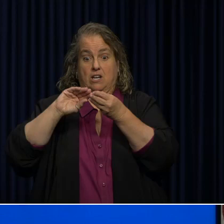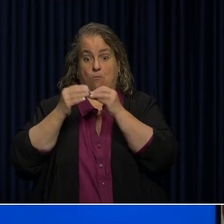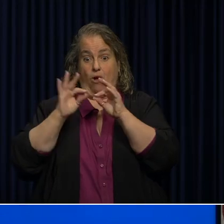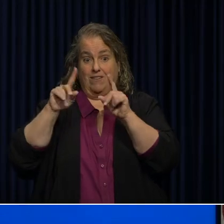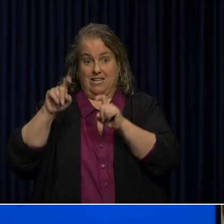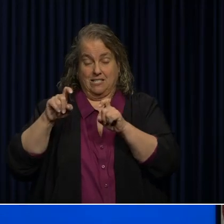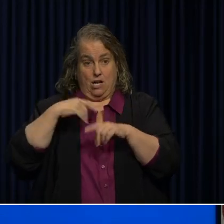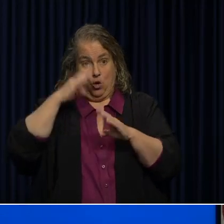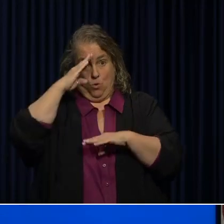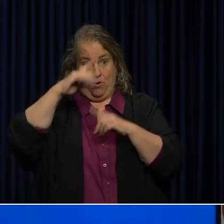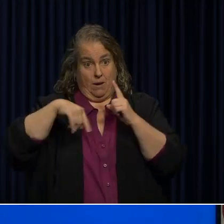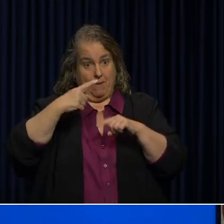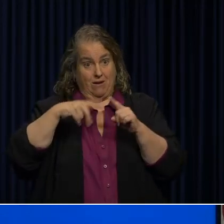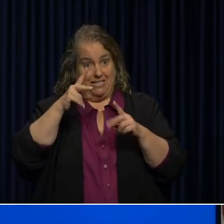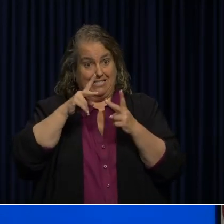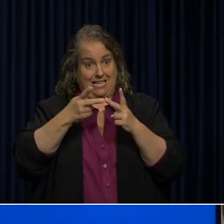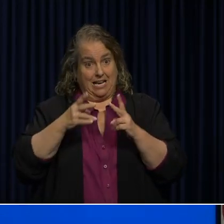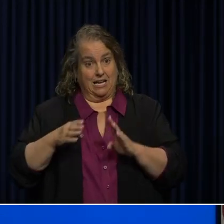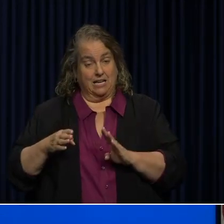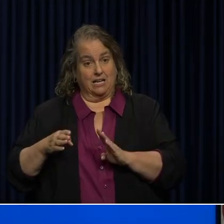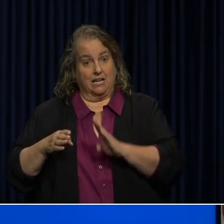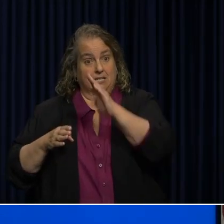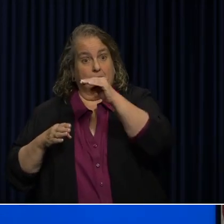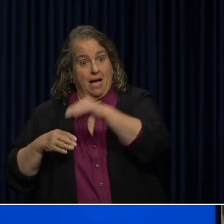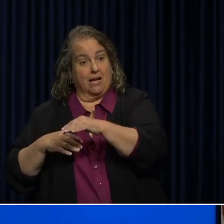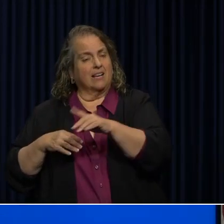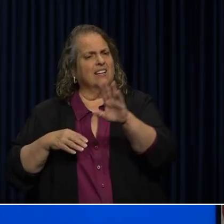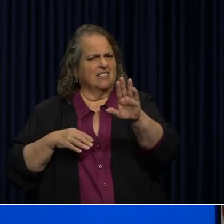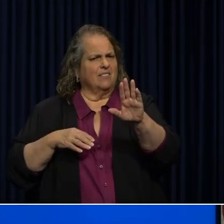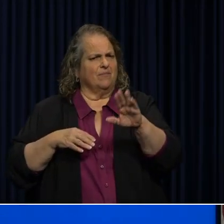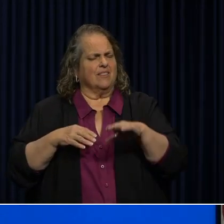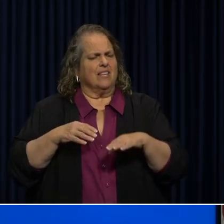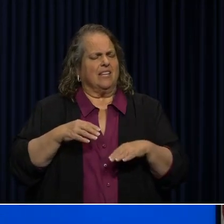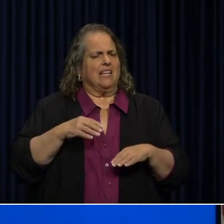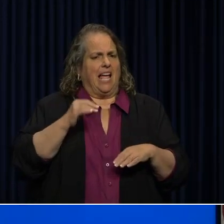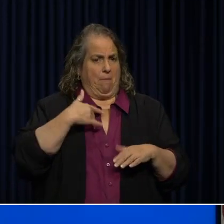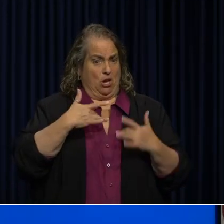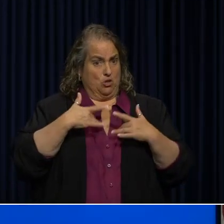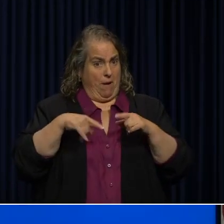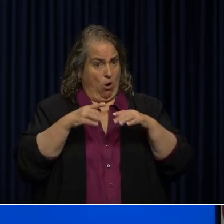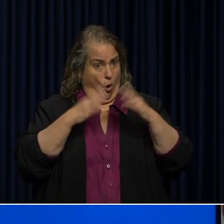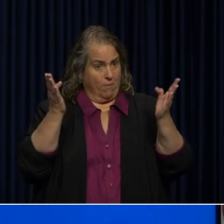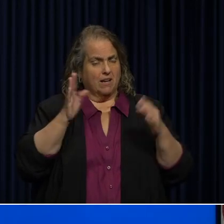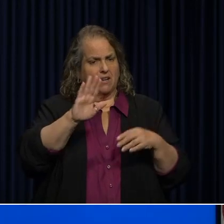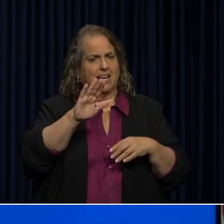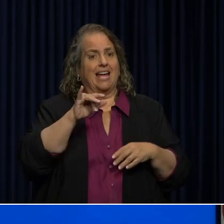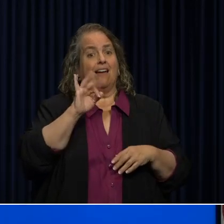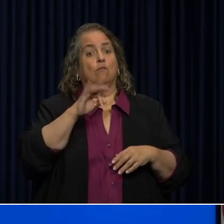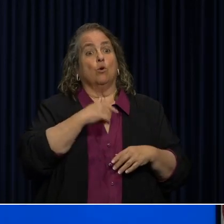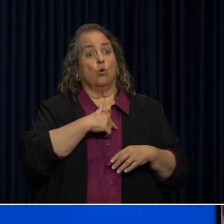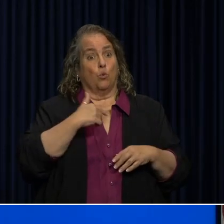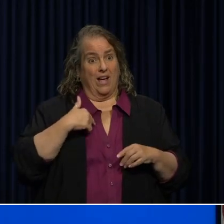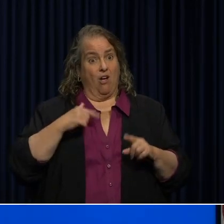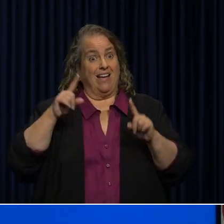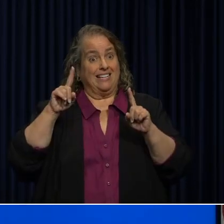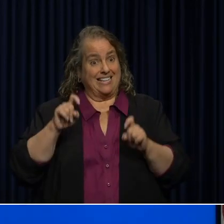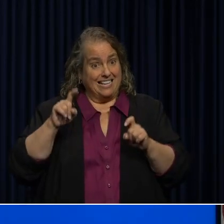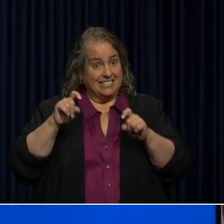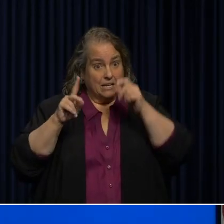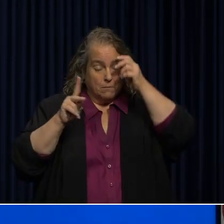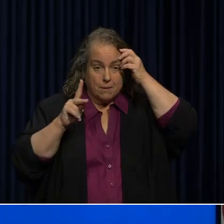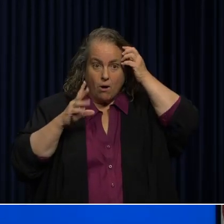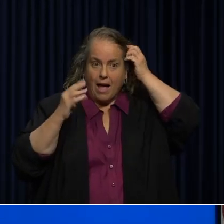reopening? As we increase testing capacity, and especially if we reach the point where we're testing asymptomatic